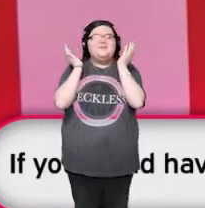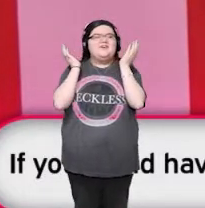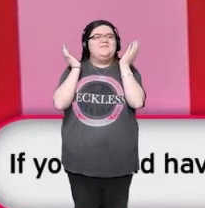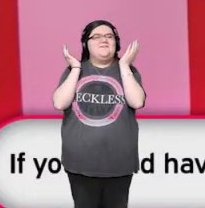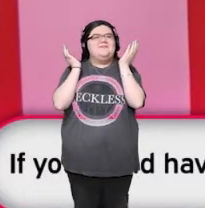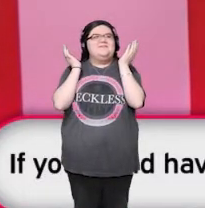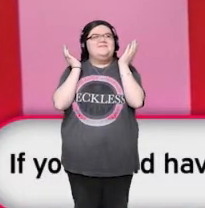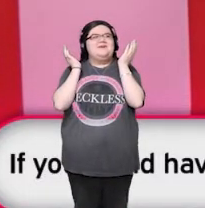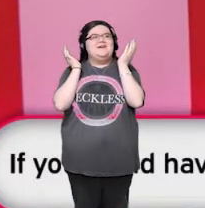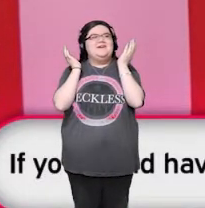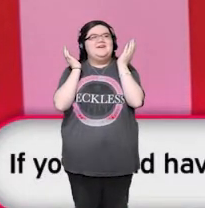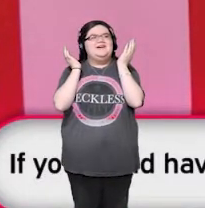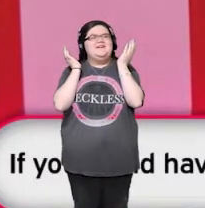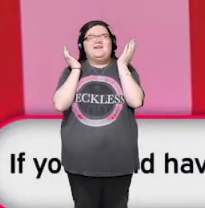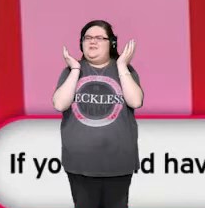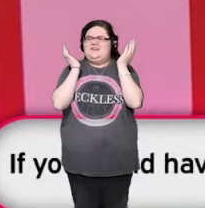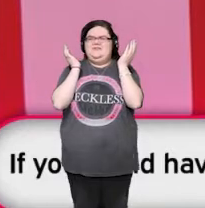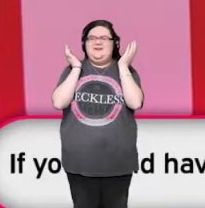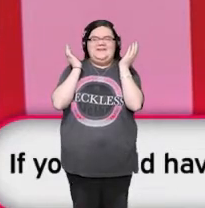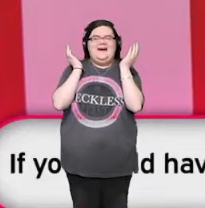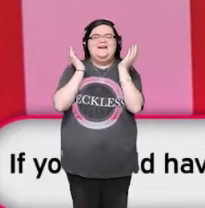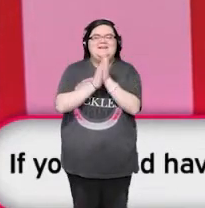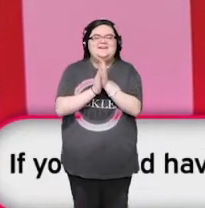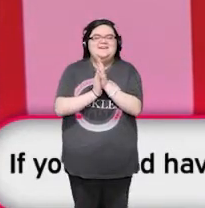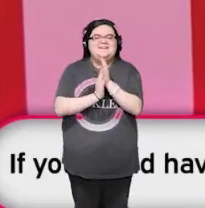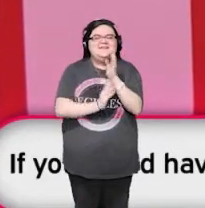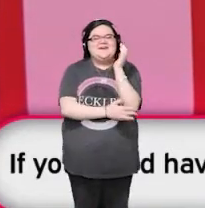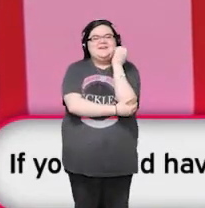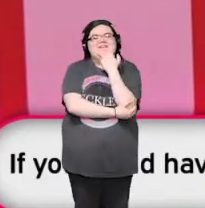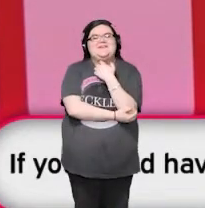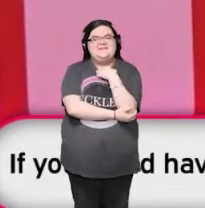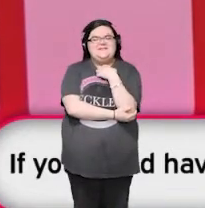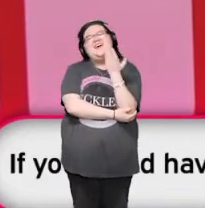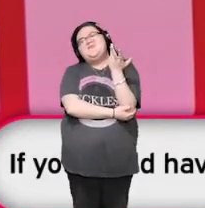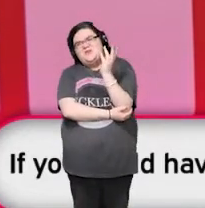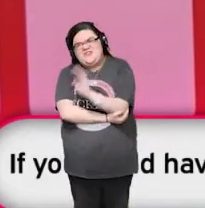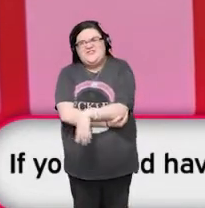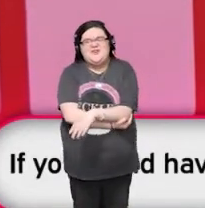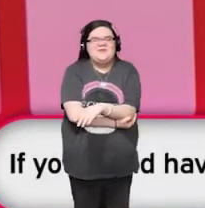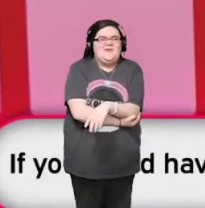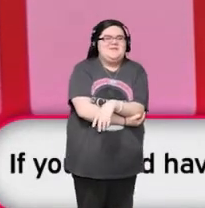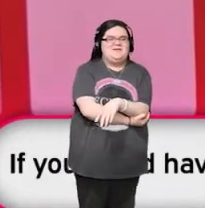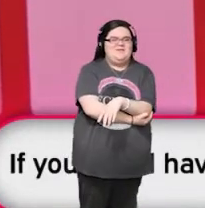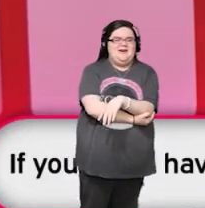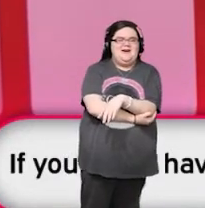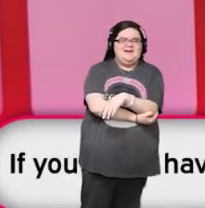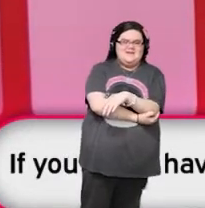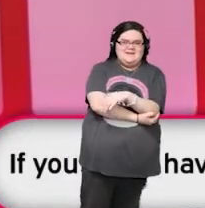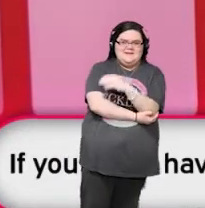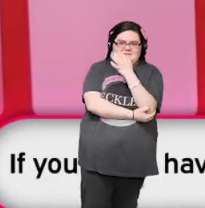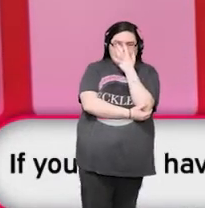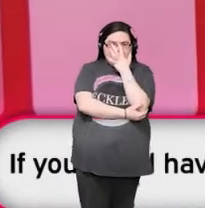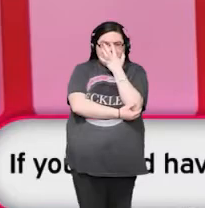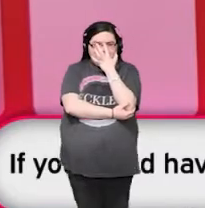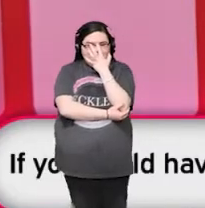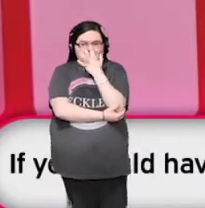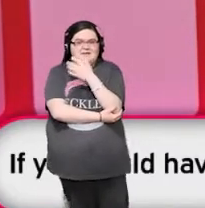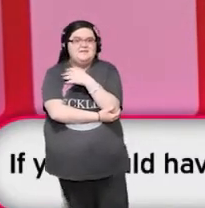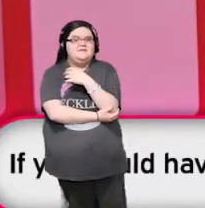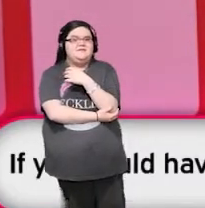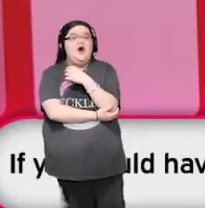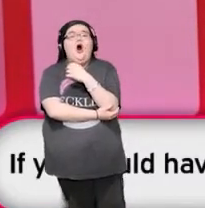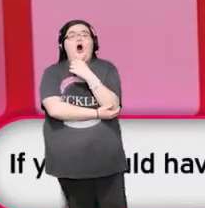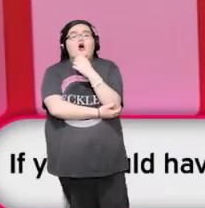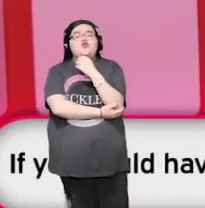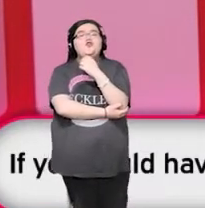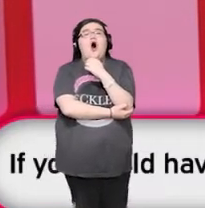I guess Morgan Freeman would be a good one. Yeah, would be a good one. Morgan Freeman, why not? What? He's fished